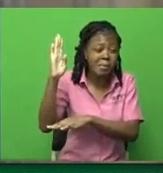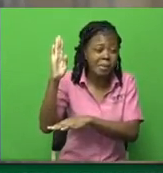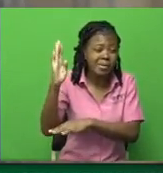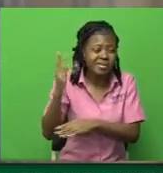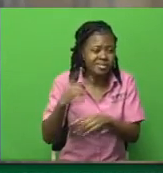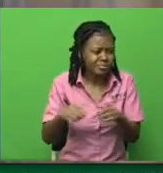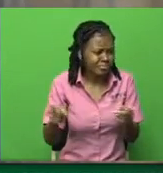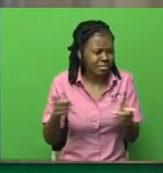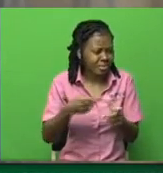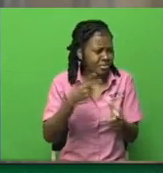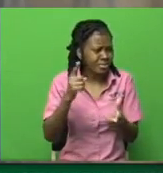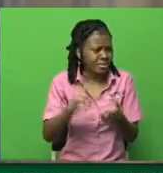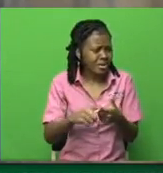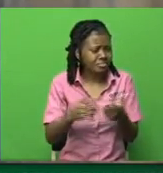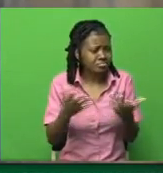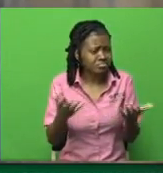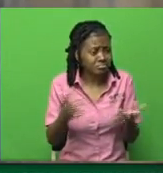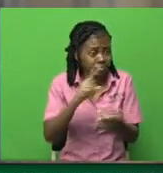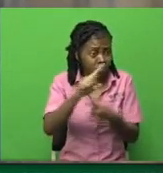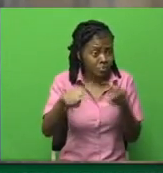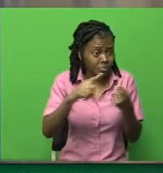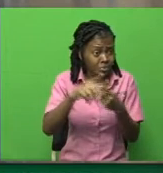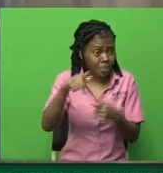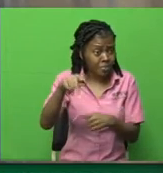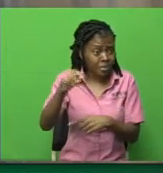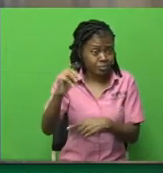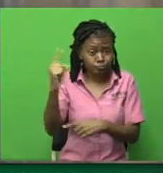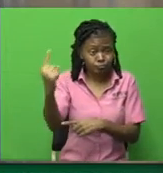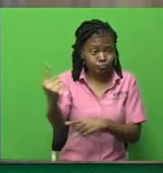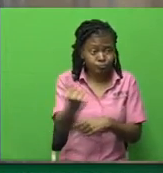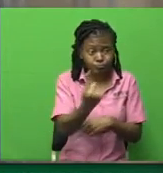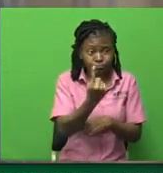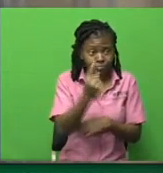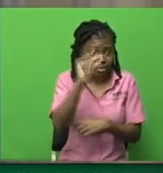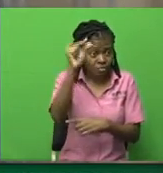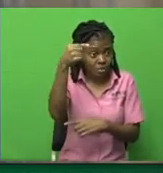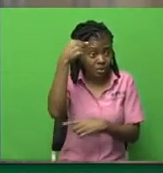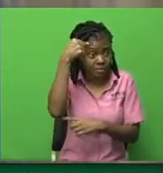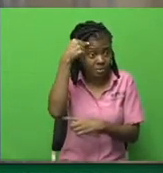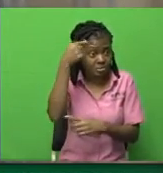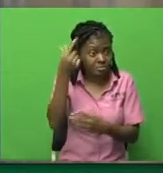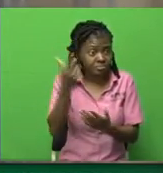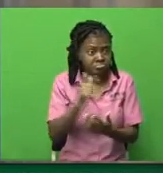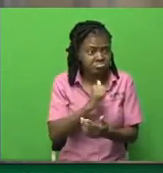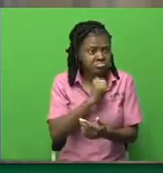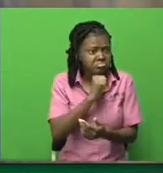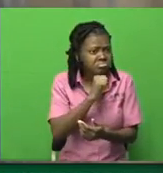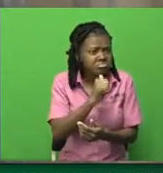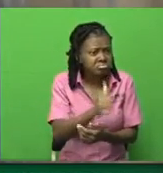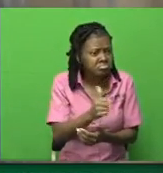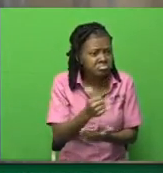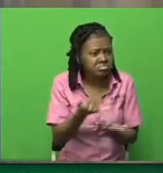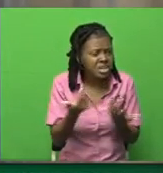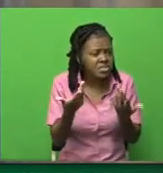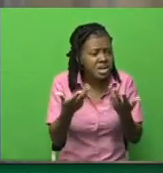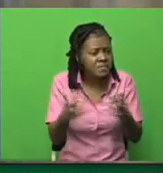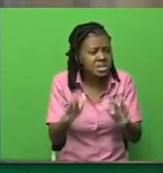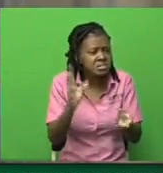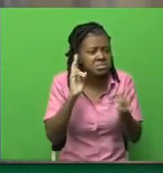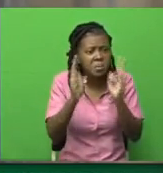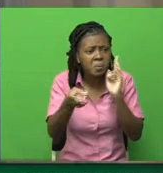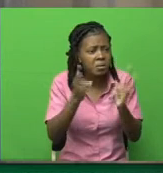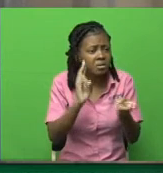as soon as the government came into office they stopped the project redid the scope of Works gave the